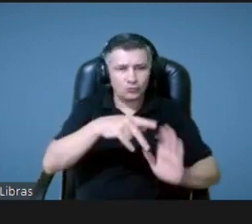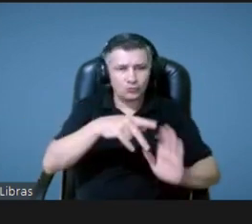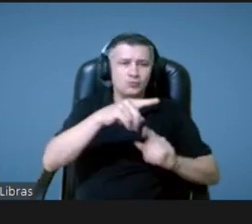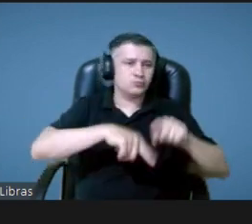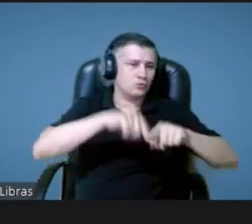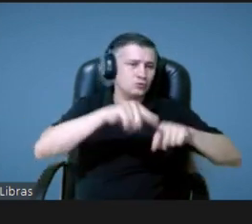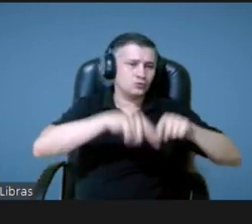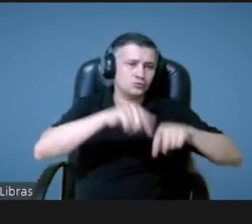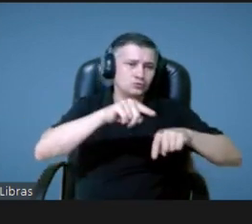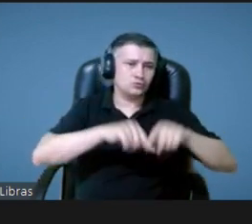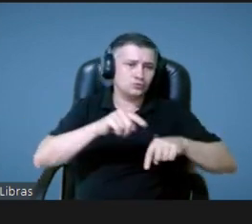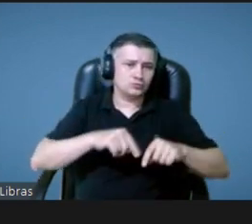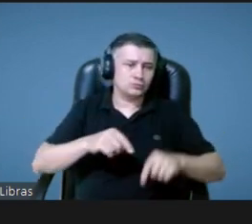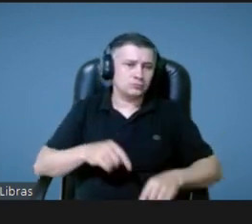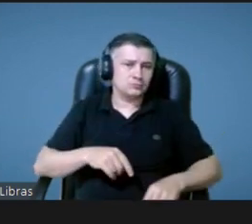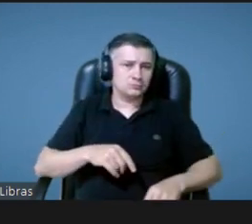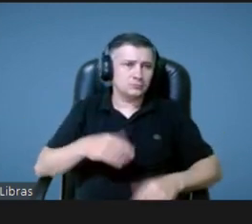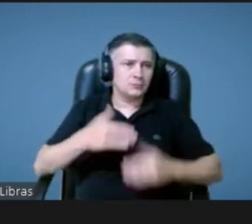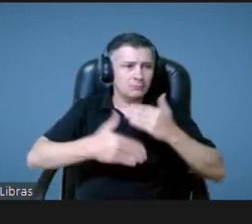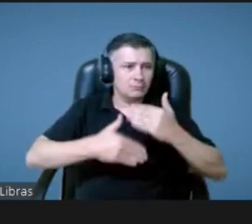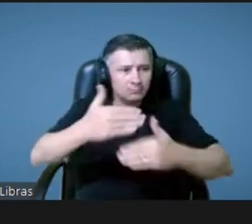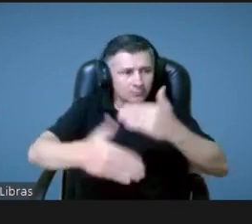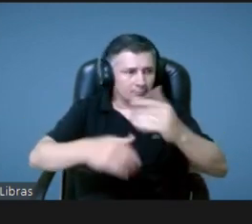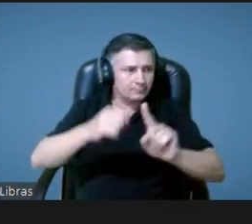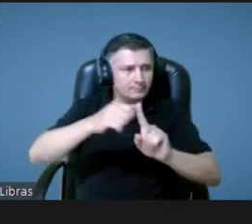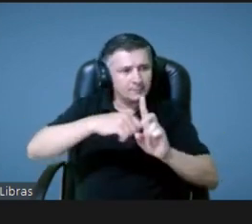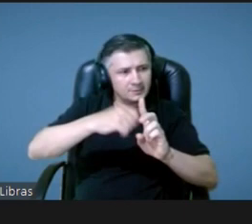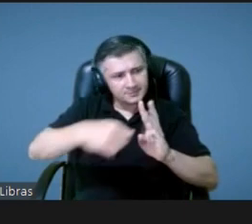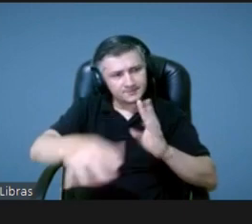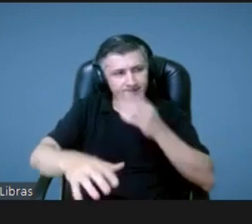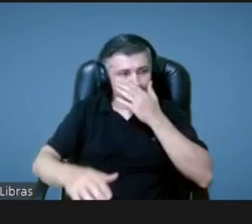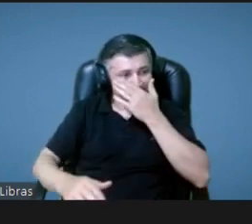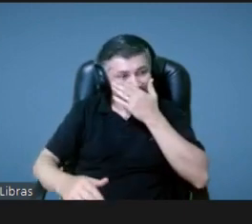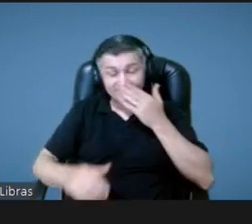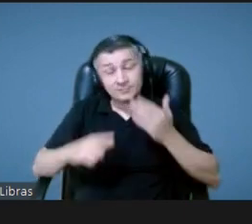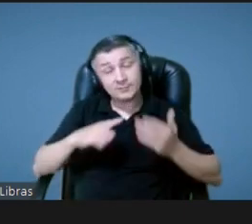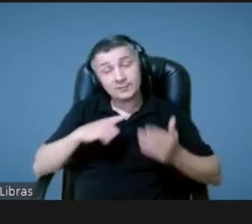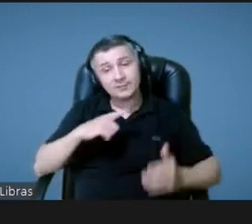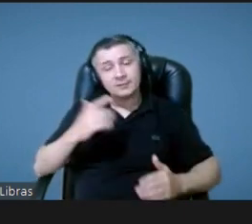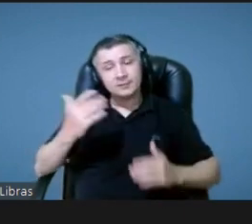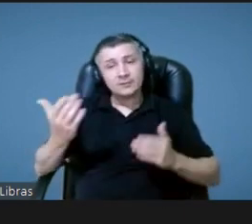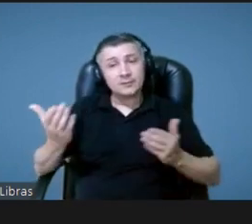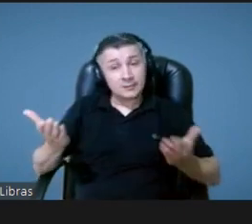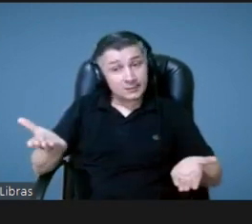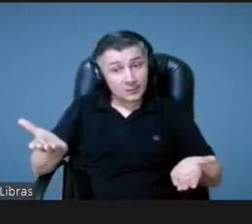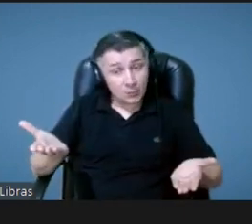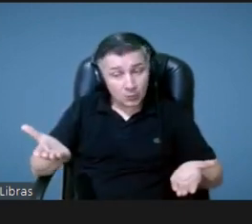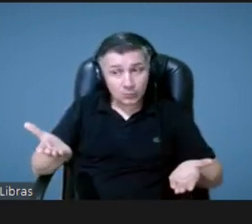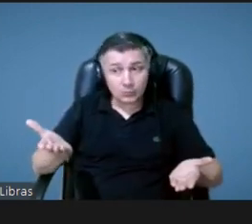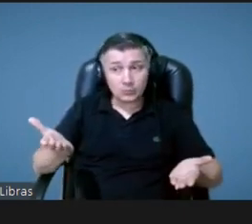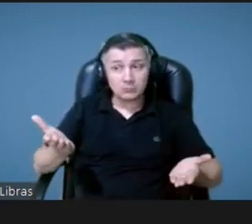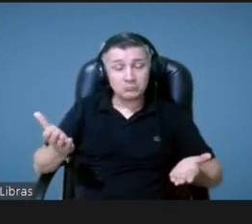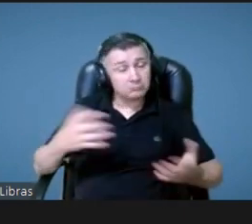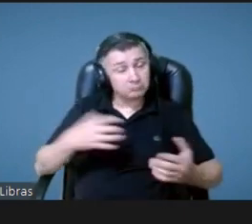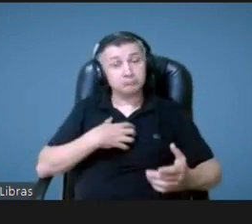in relation to the launch of this product in the next few months.